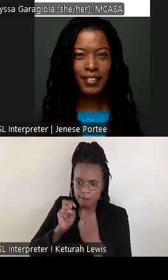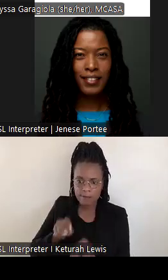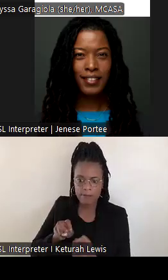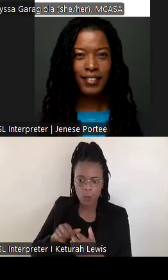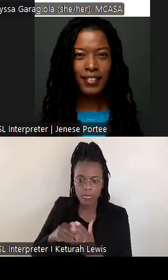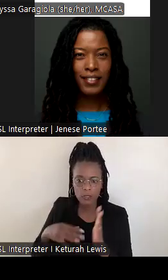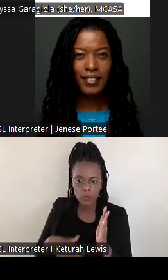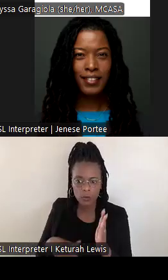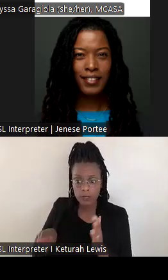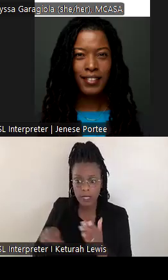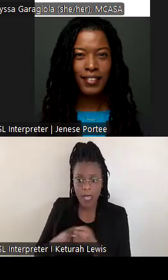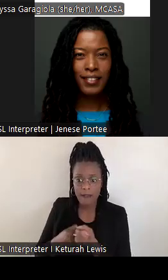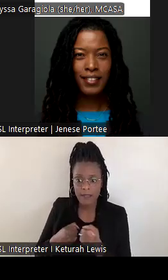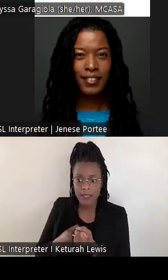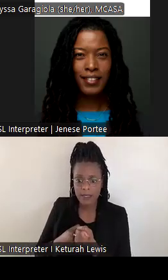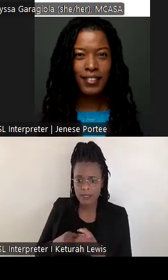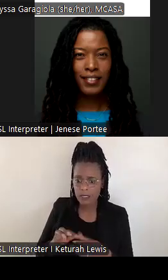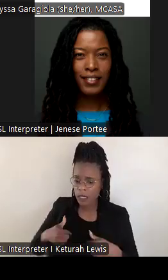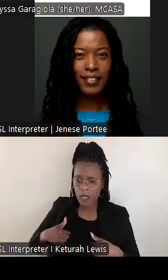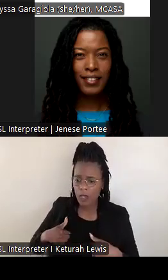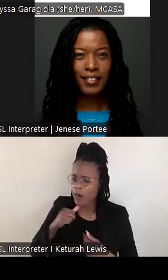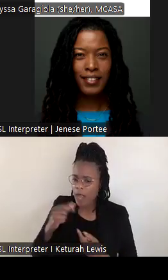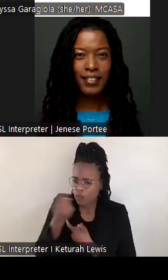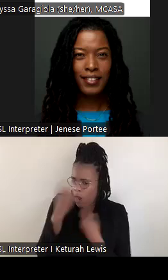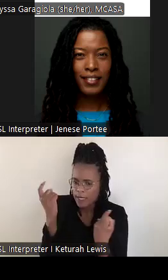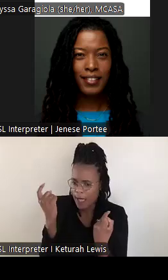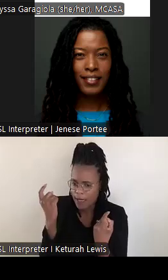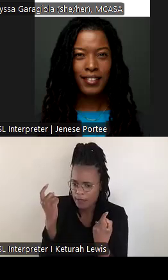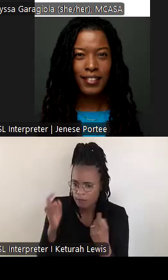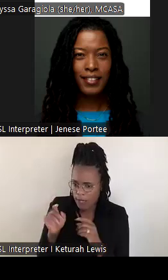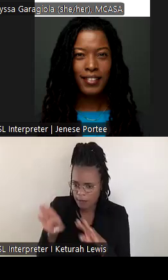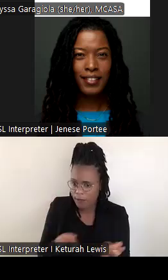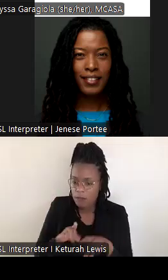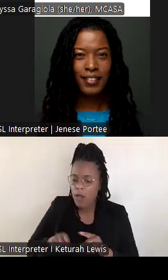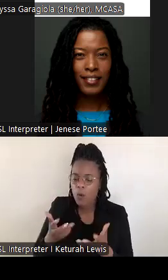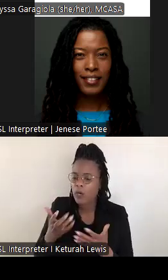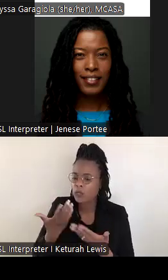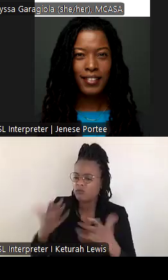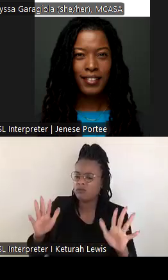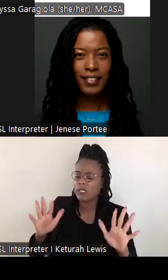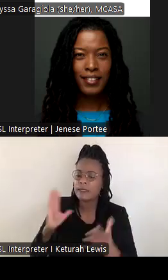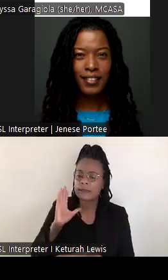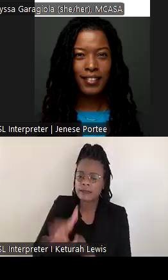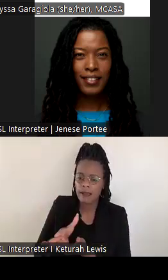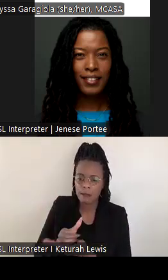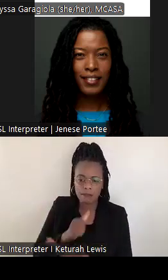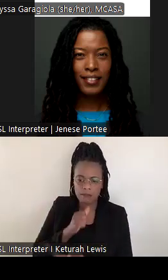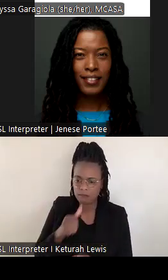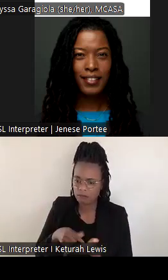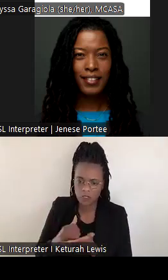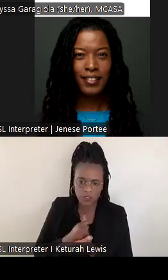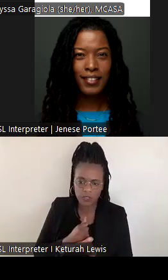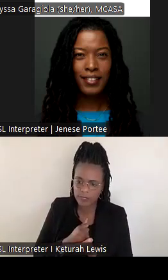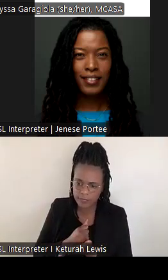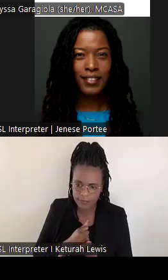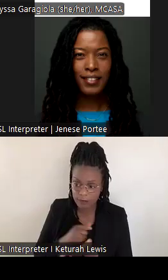they were like, listen, we are not traumatized by this. We just want it to stop. We do not need to be treated this way. And I think,